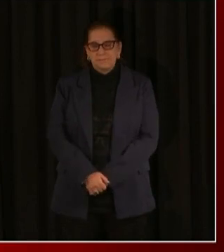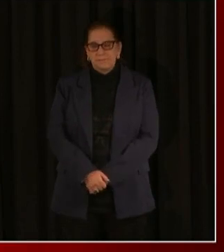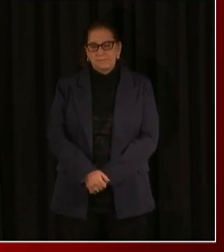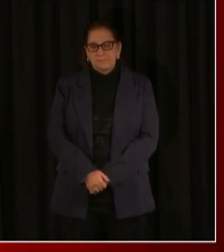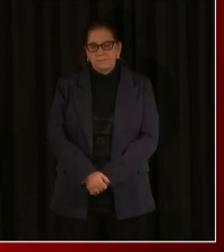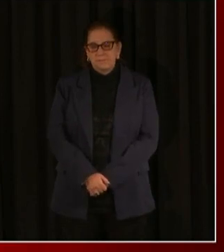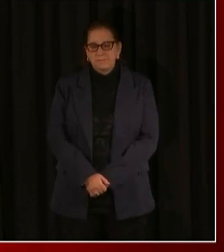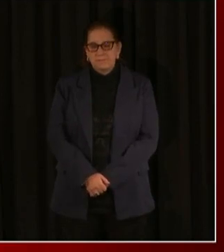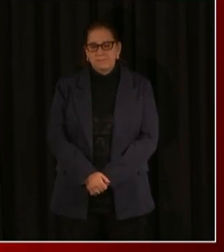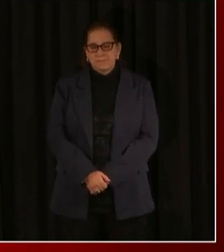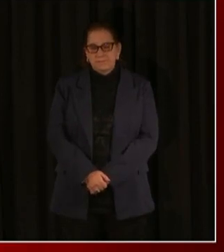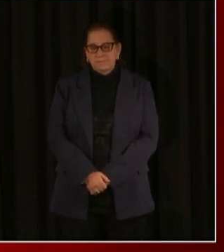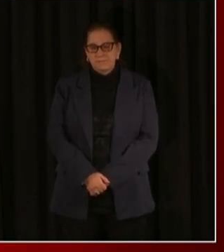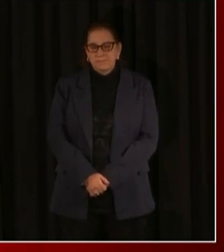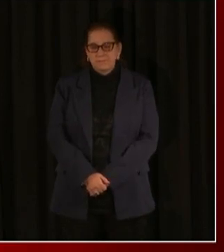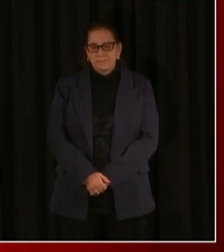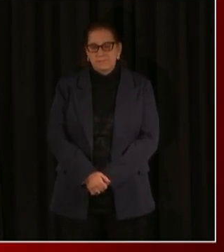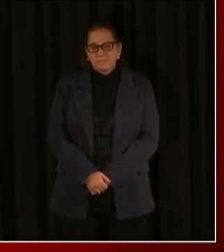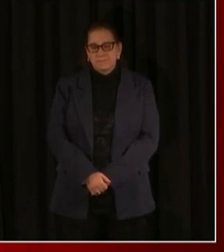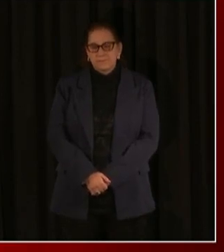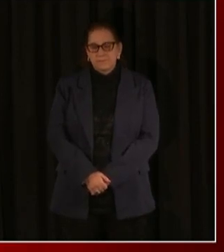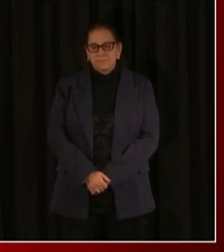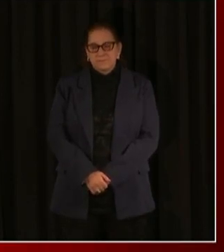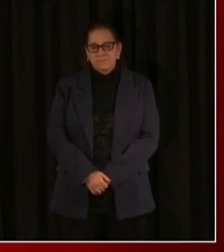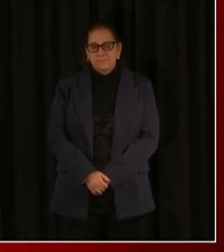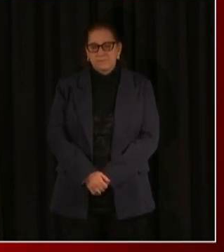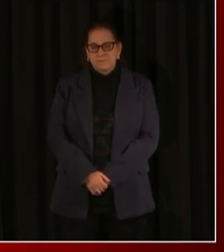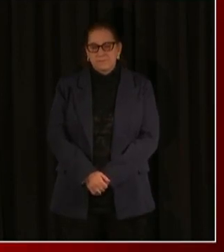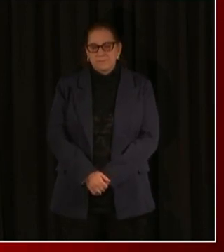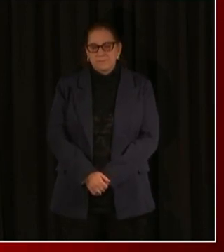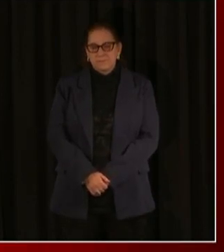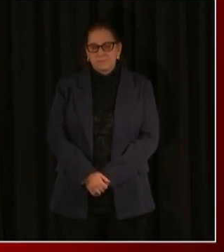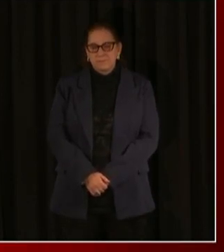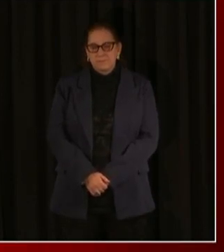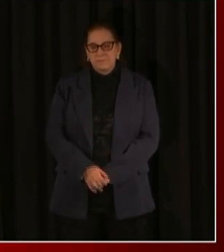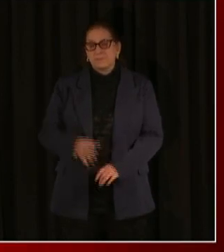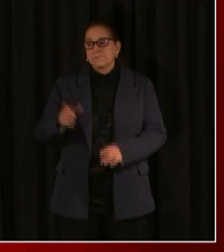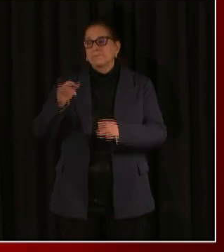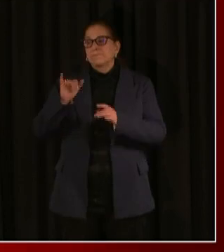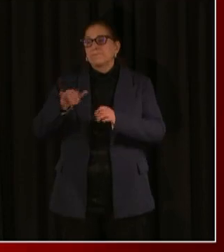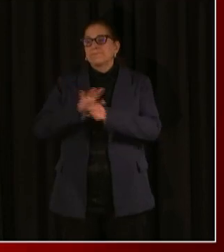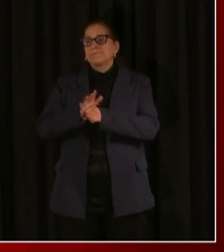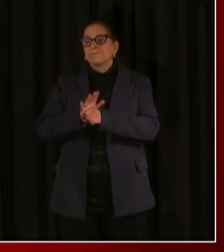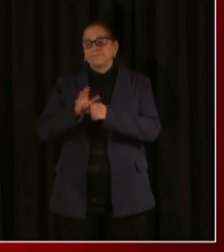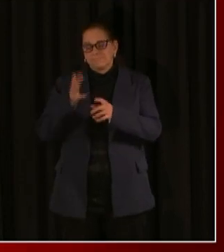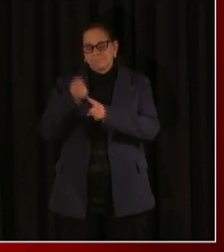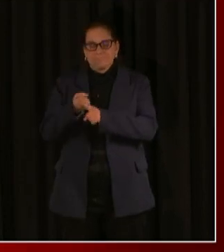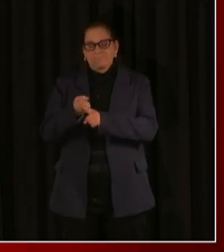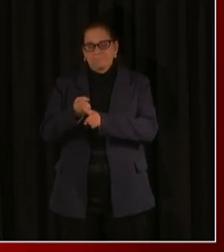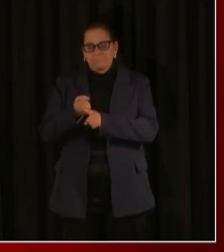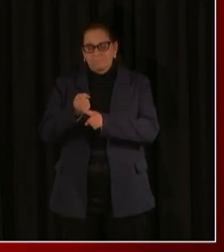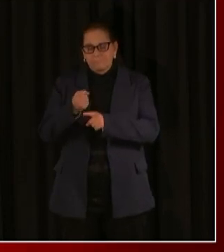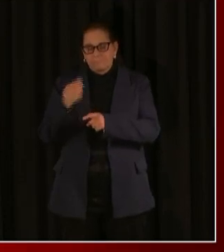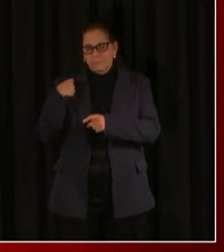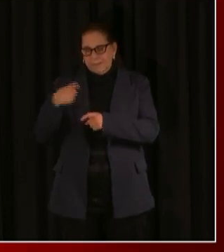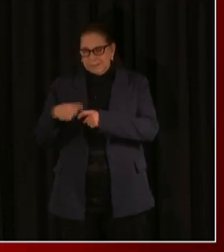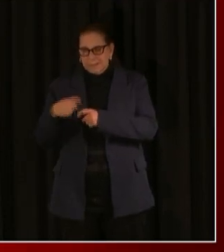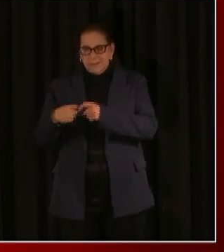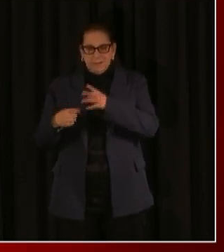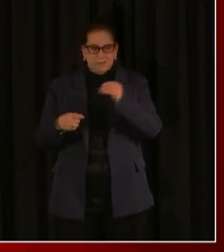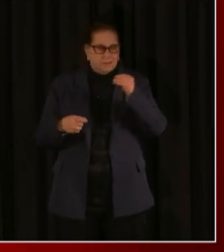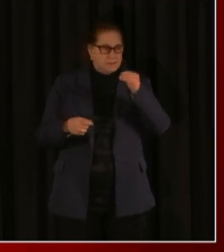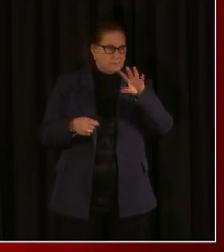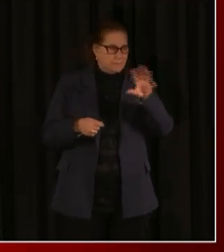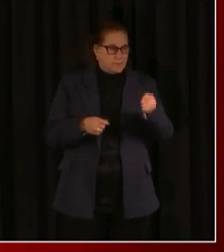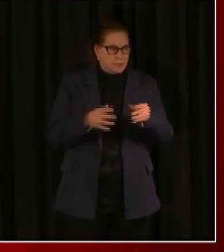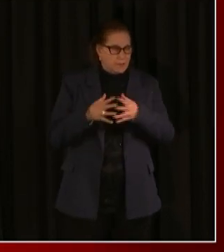COVID cases and deaths disproportionately affecting Latino and African American communities, what is DC Health doing